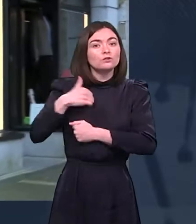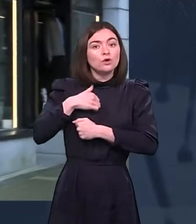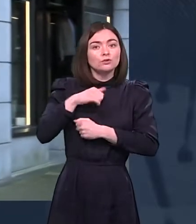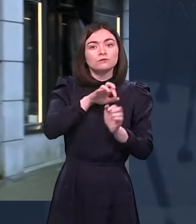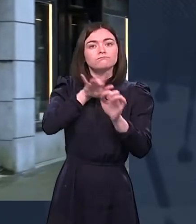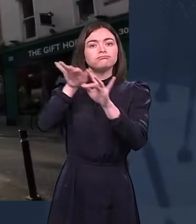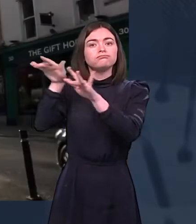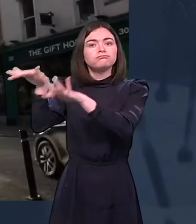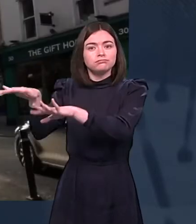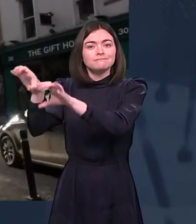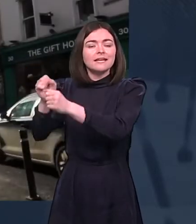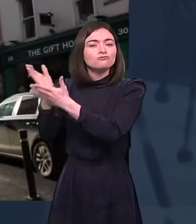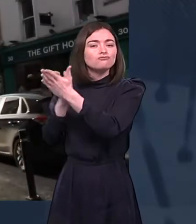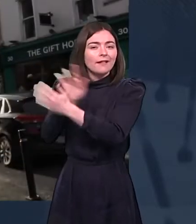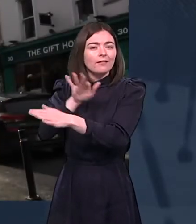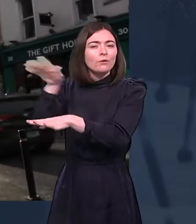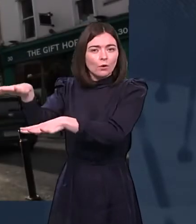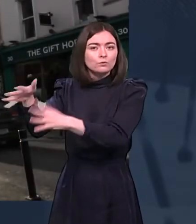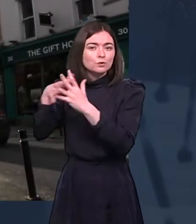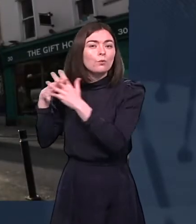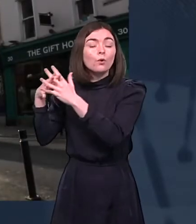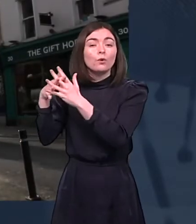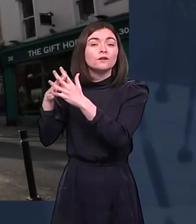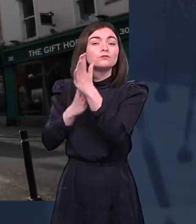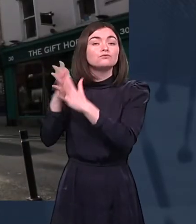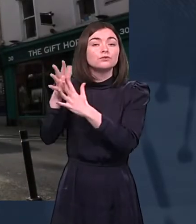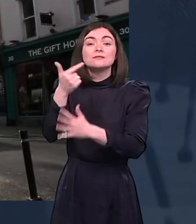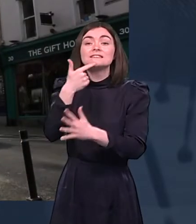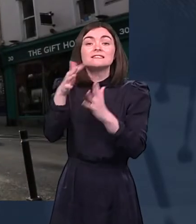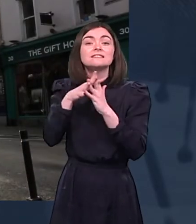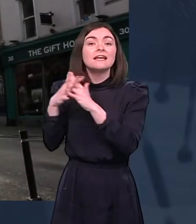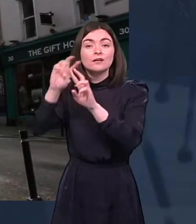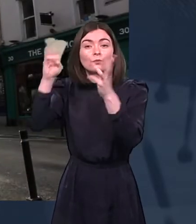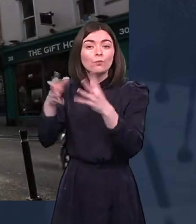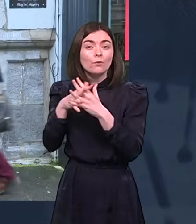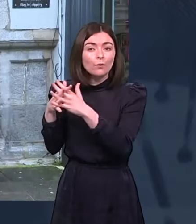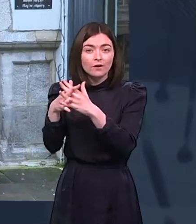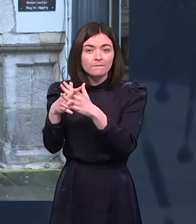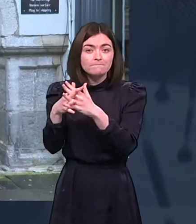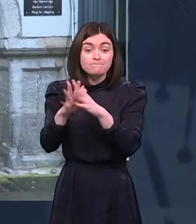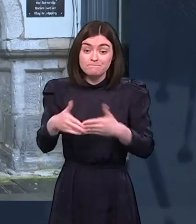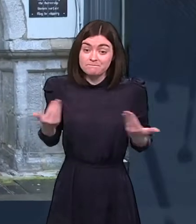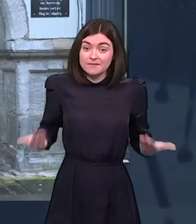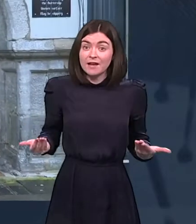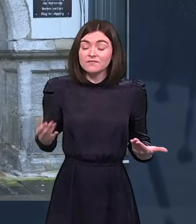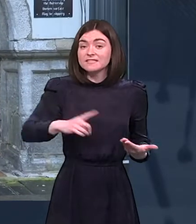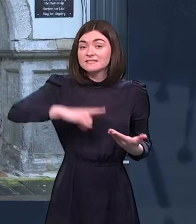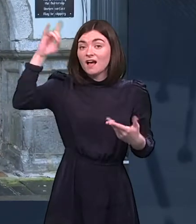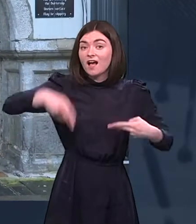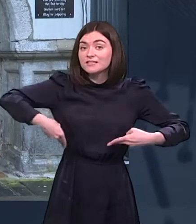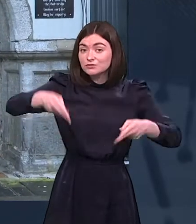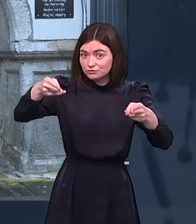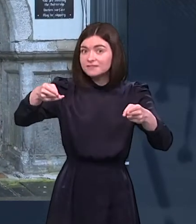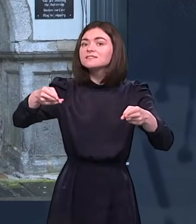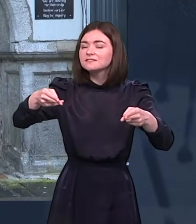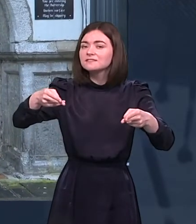in World War II. The area we are now is the High Street, which was the main area. The high areas were the main areas: